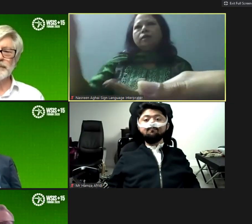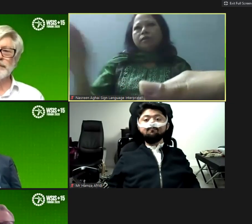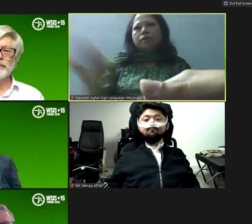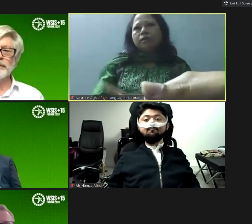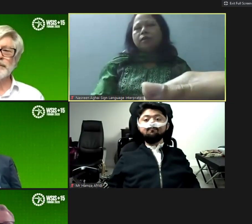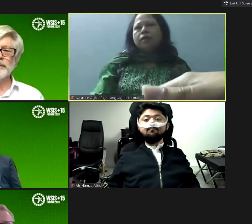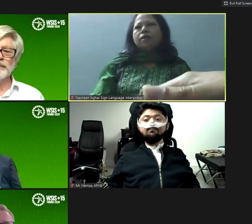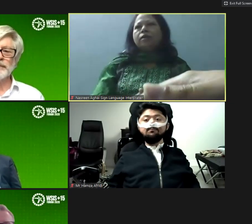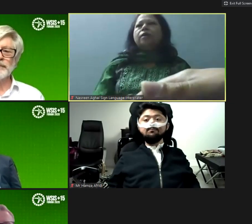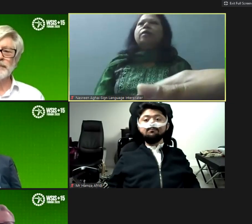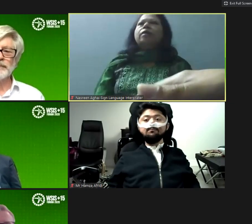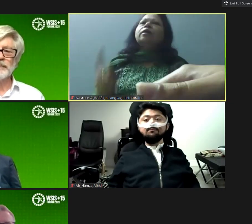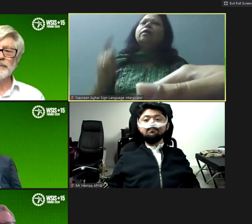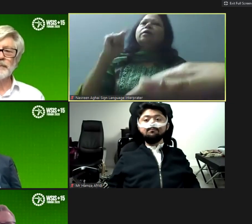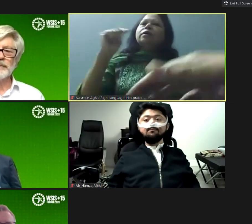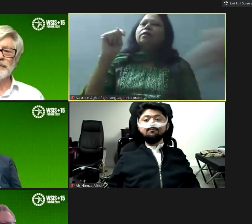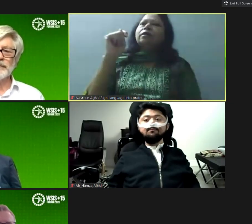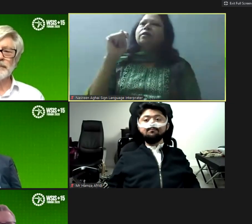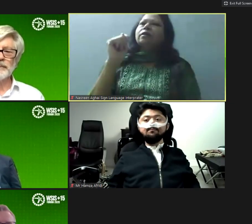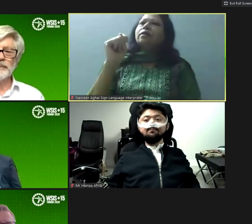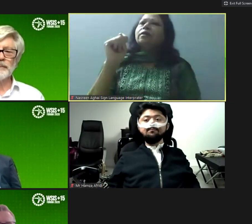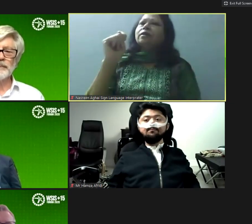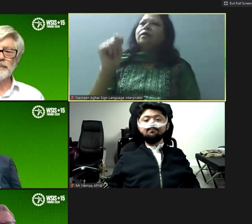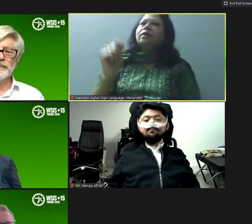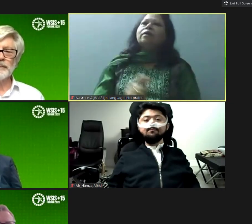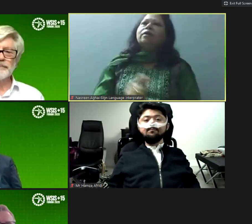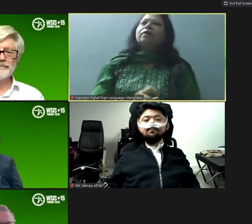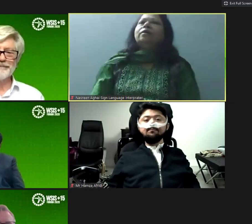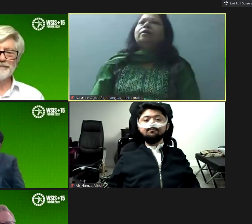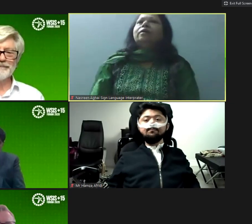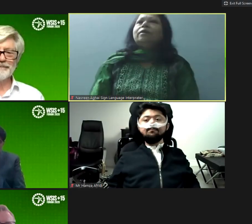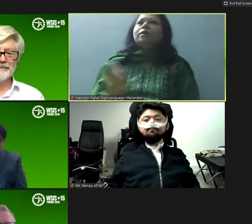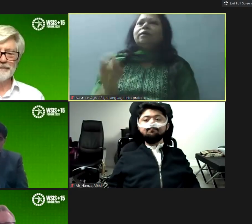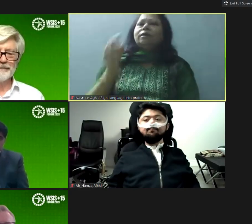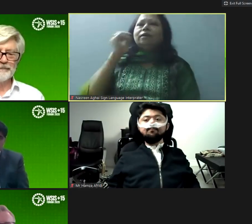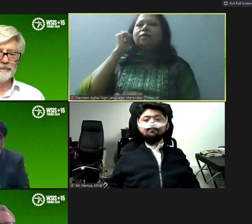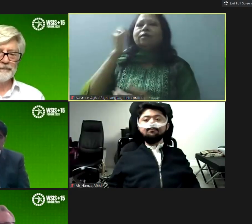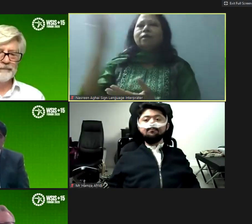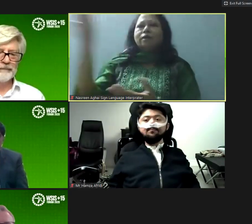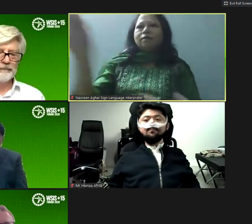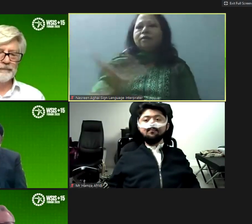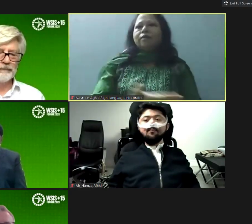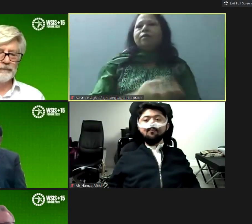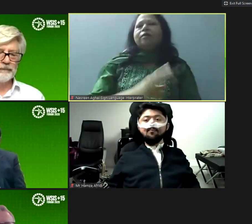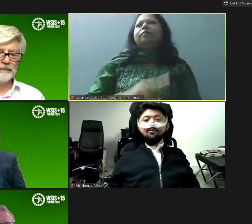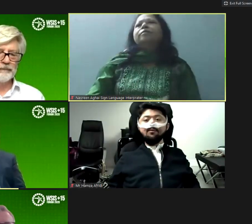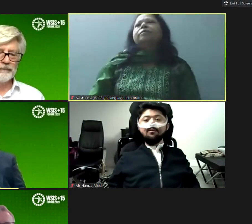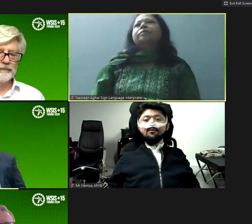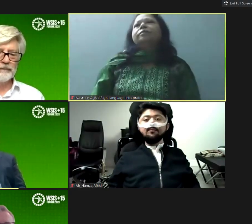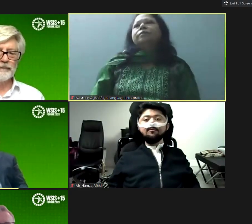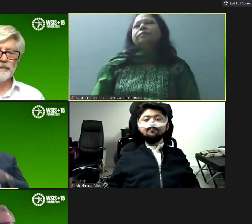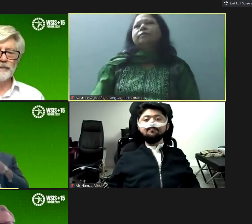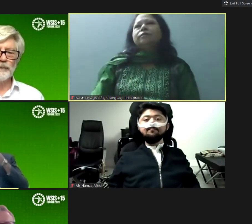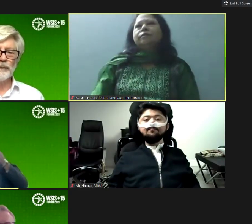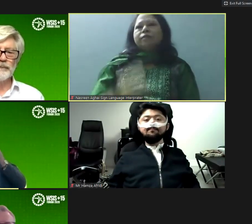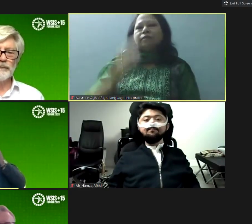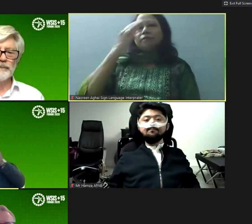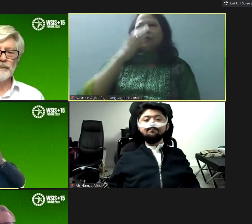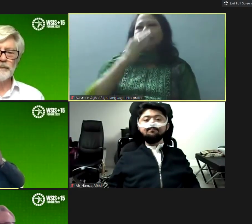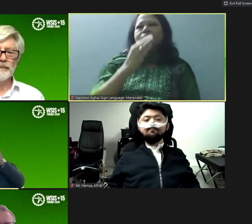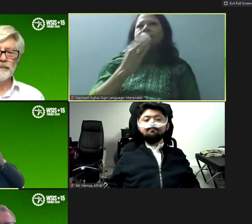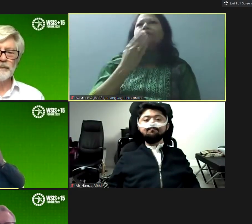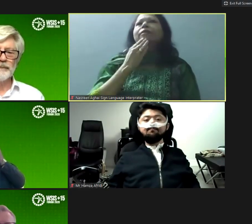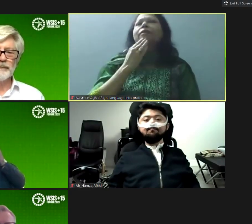Dr. Tahir Naeem to start off with the welcome remarks. Dr. Tahir Naeem, the mic is yours. Thank you, Dr.